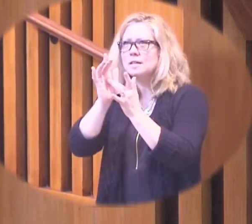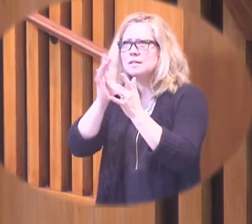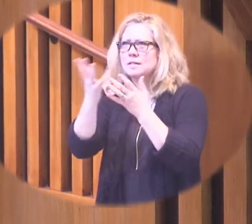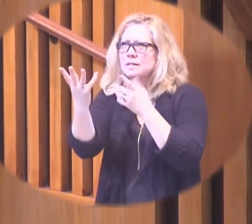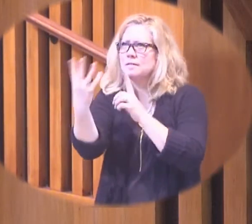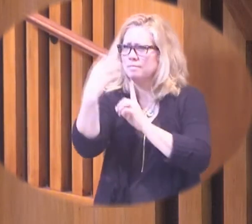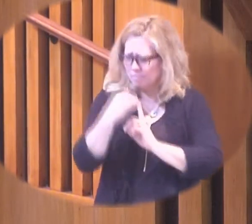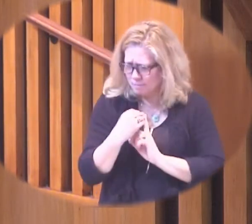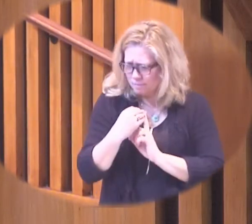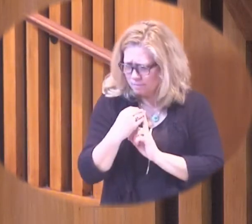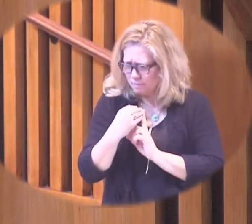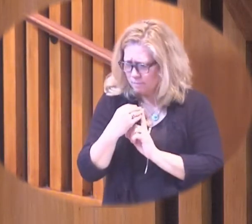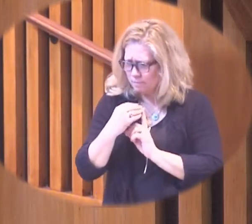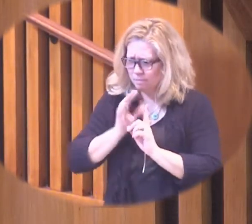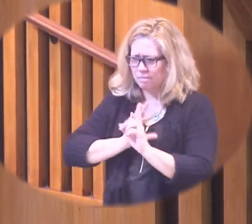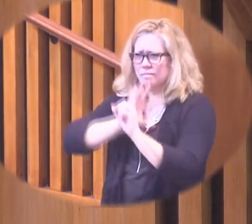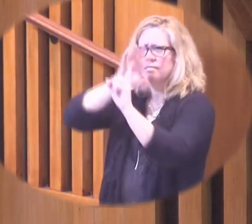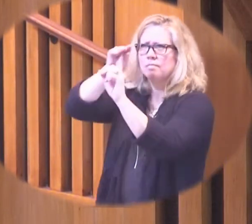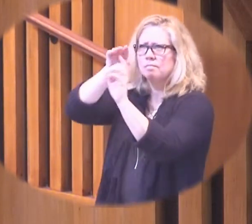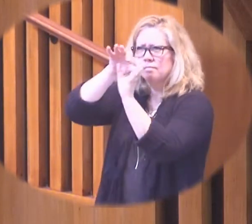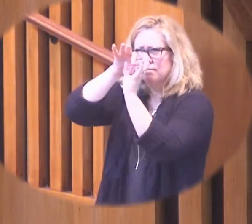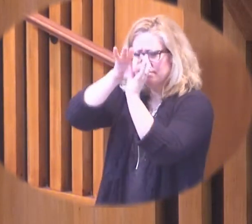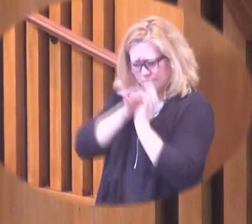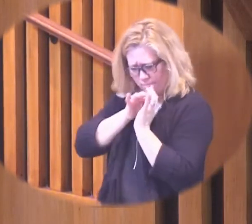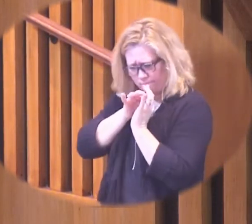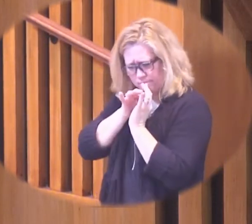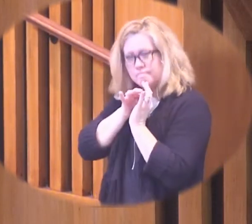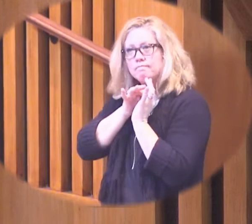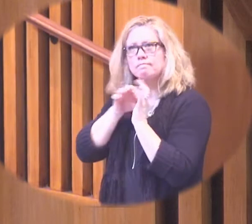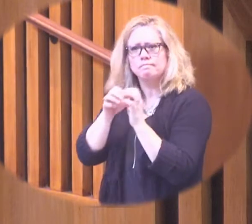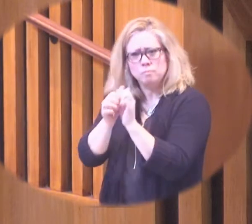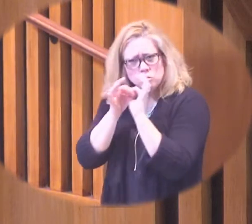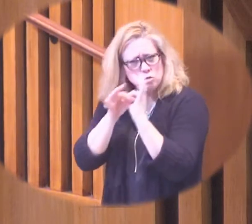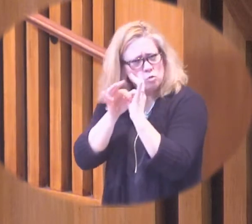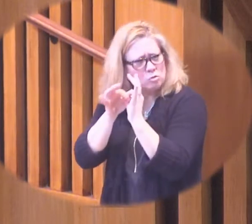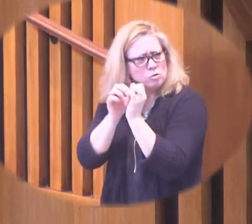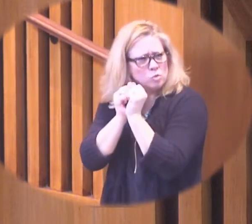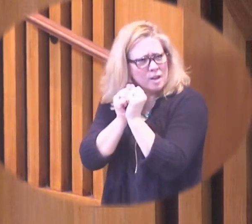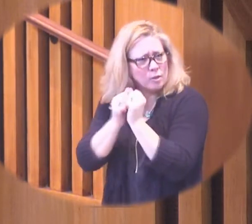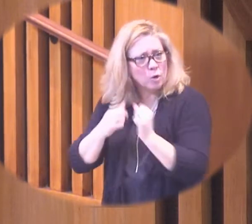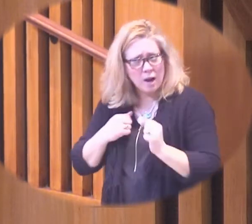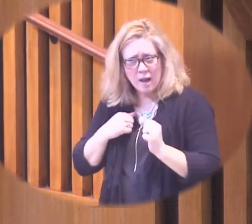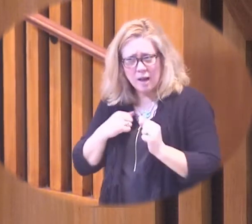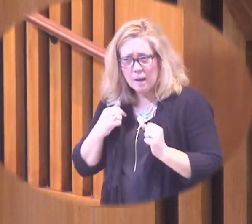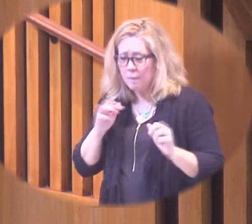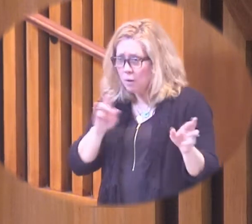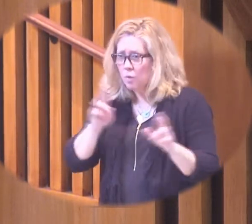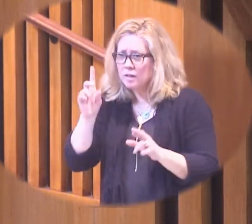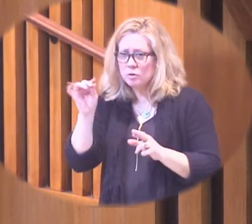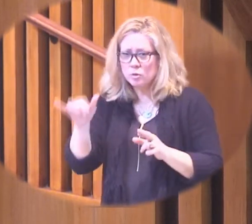bring Jesus and my life together in this Mass that we're celebrating today?